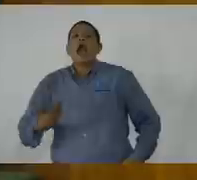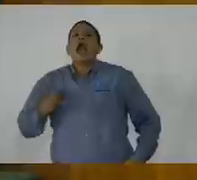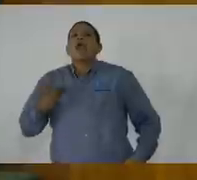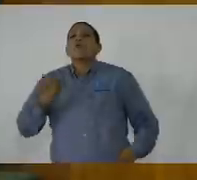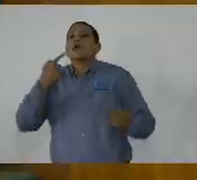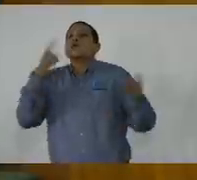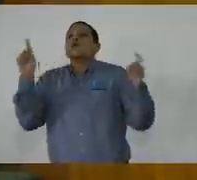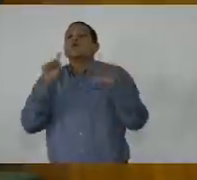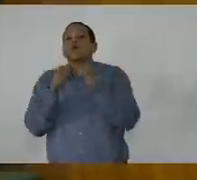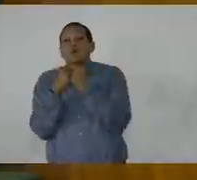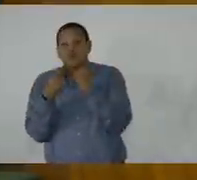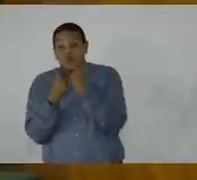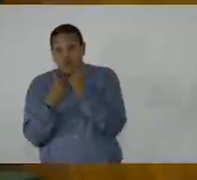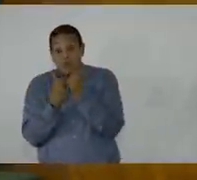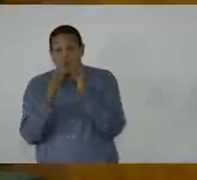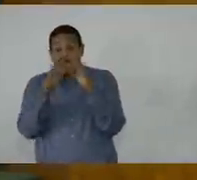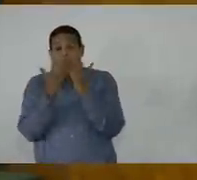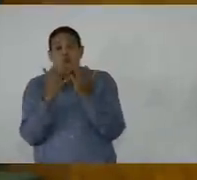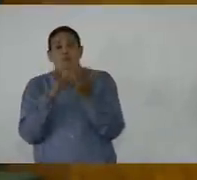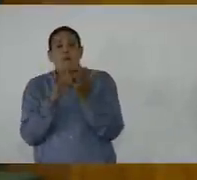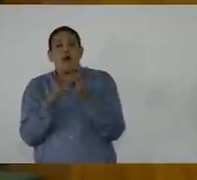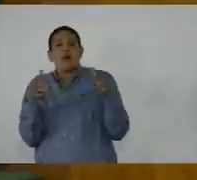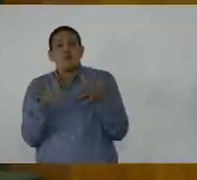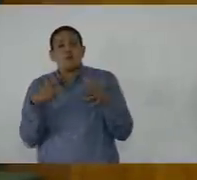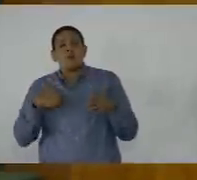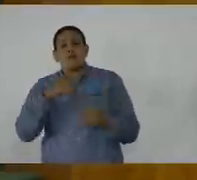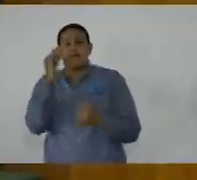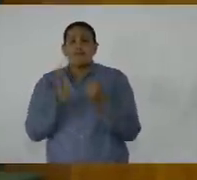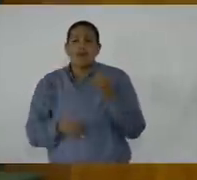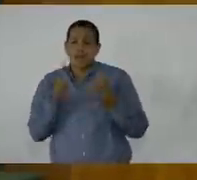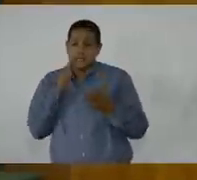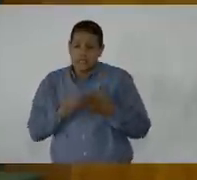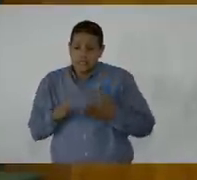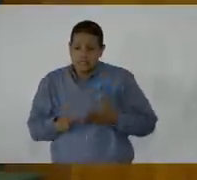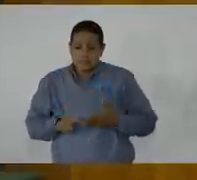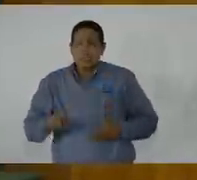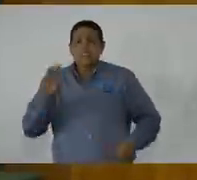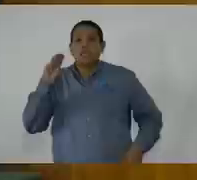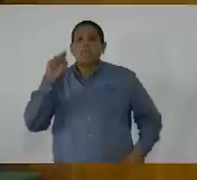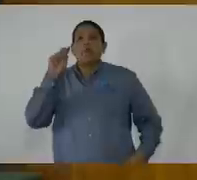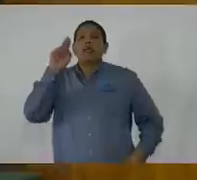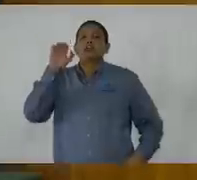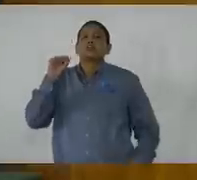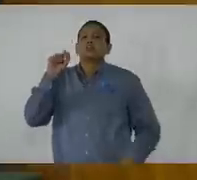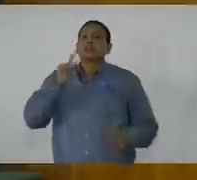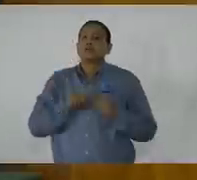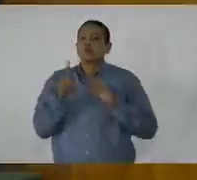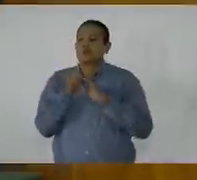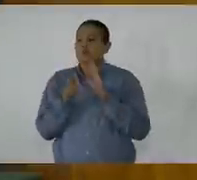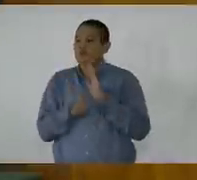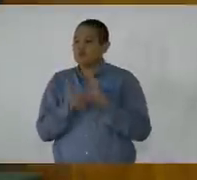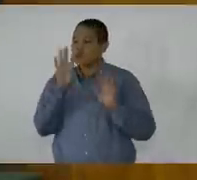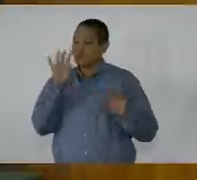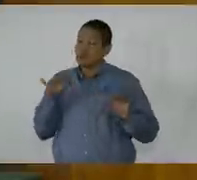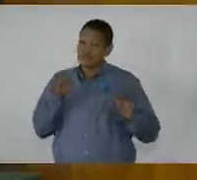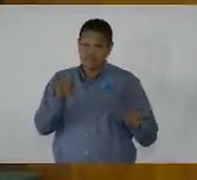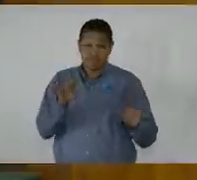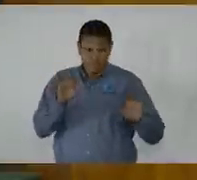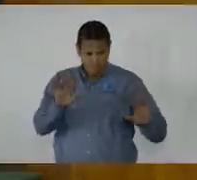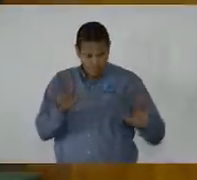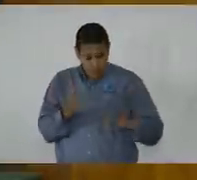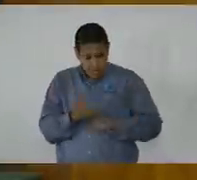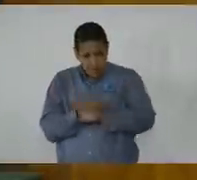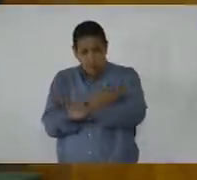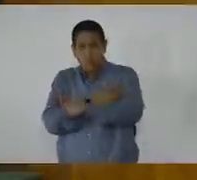support of the World Bank Group, we have finalized inspection matrices and protocols to improve efficiency in our